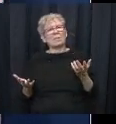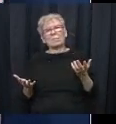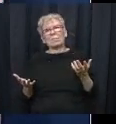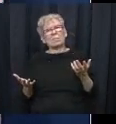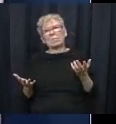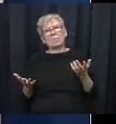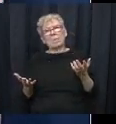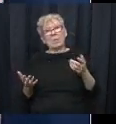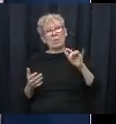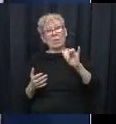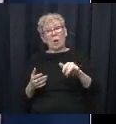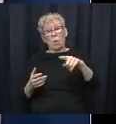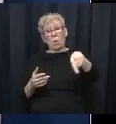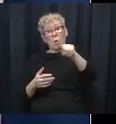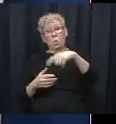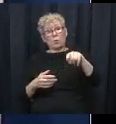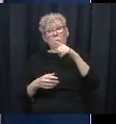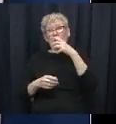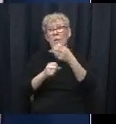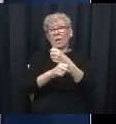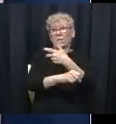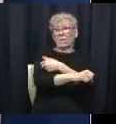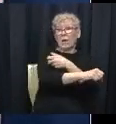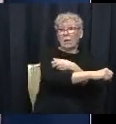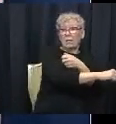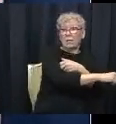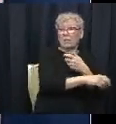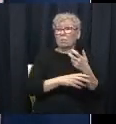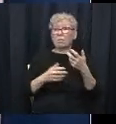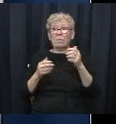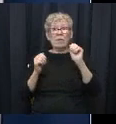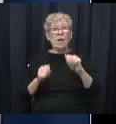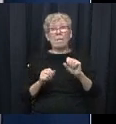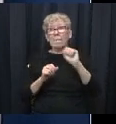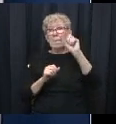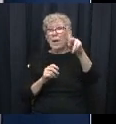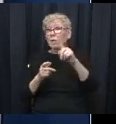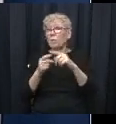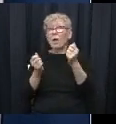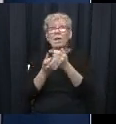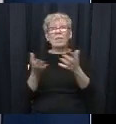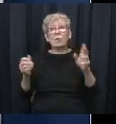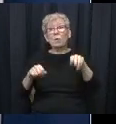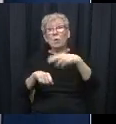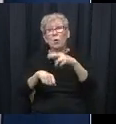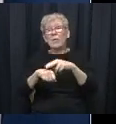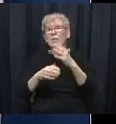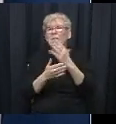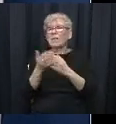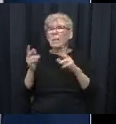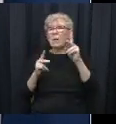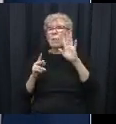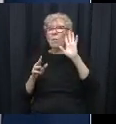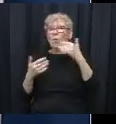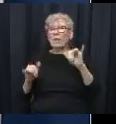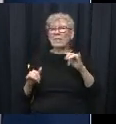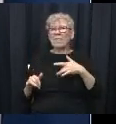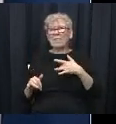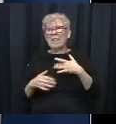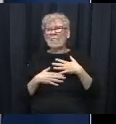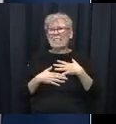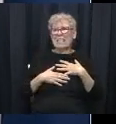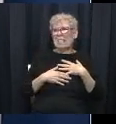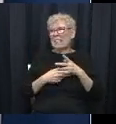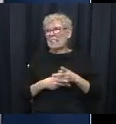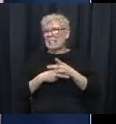they want to do, and those who haven't might want to be a little bit more cautious till they get it. But when we reach that 60-70% plus